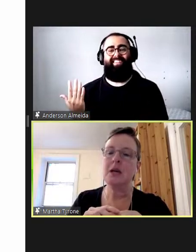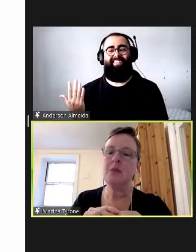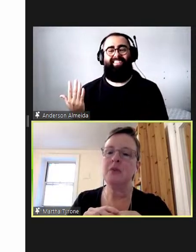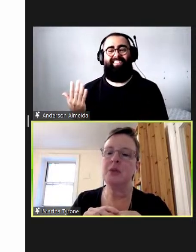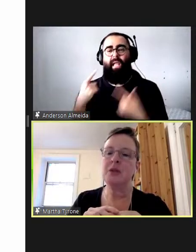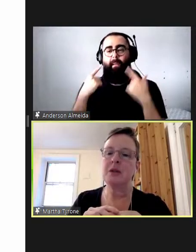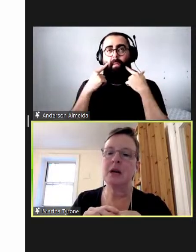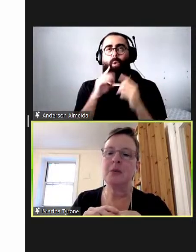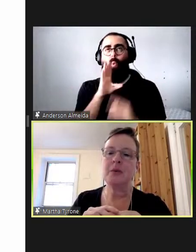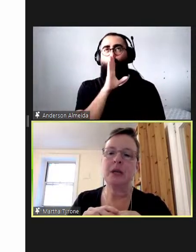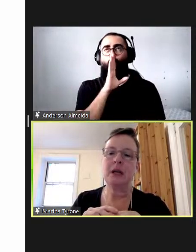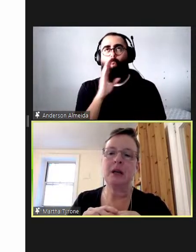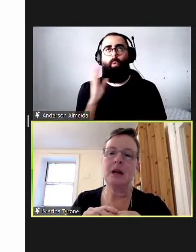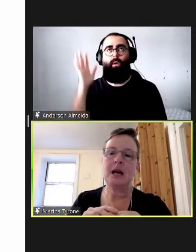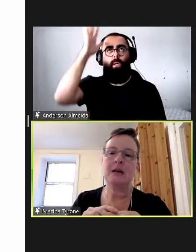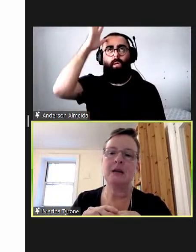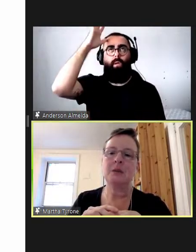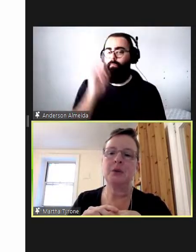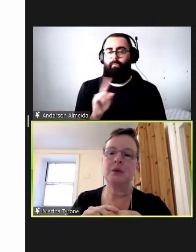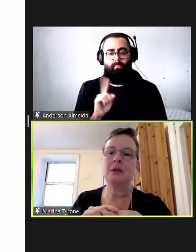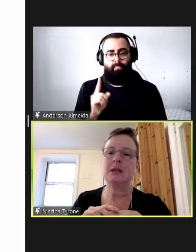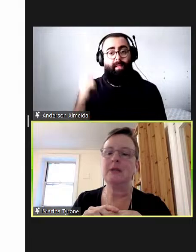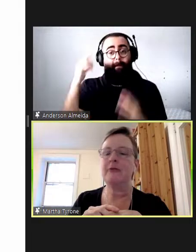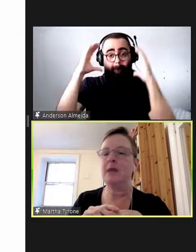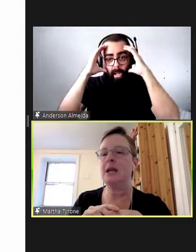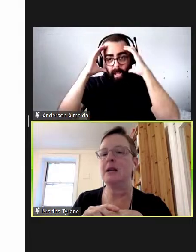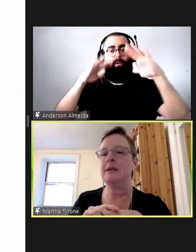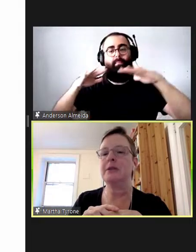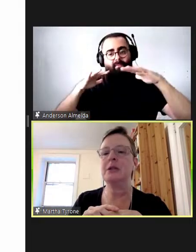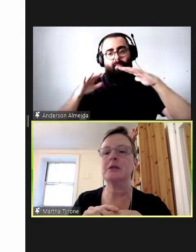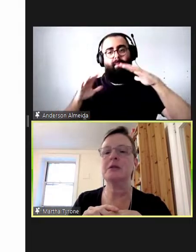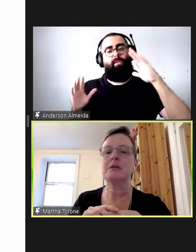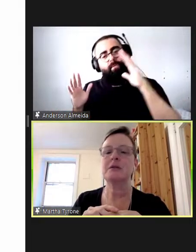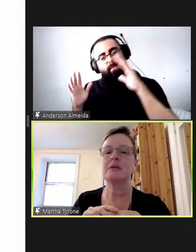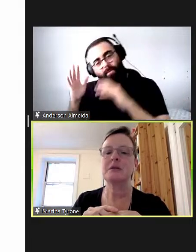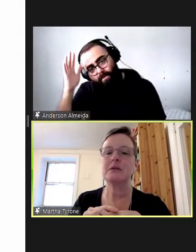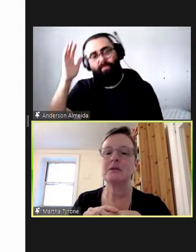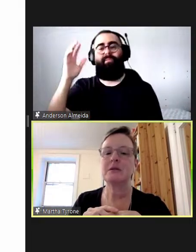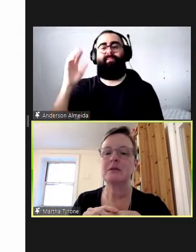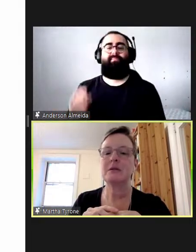So head movements are operating at a purely phonetic level too.